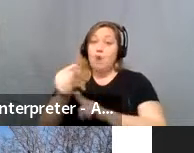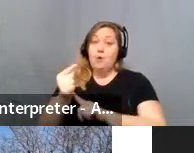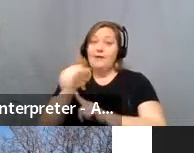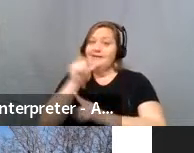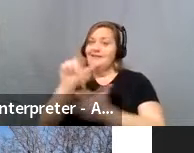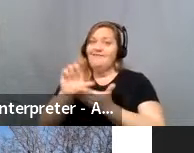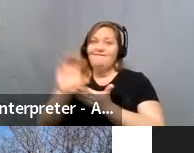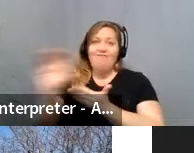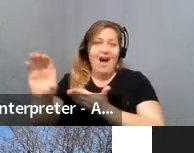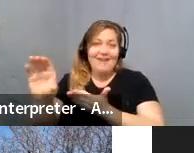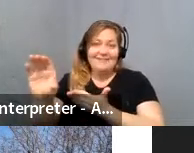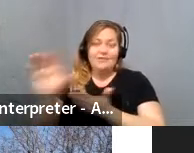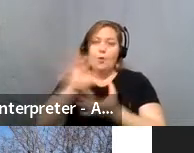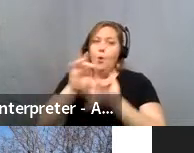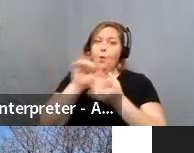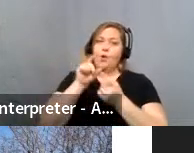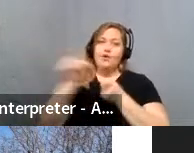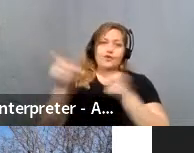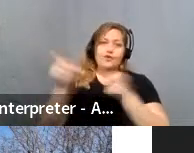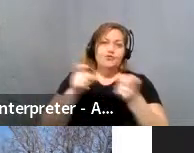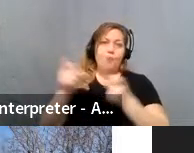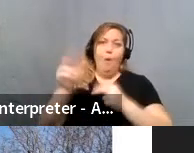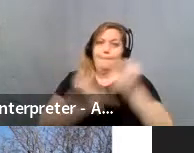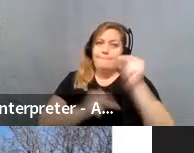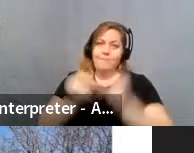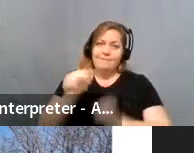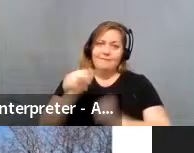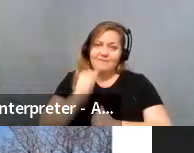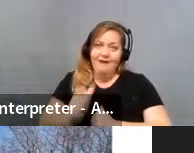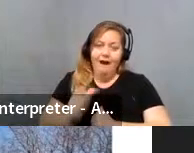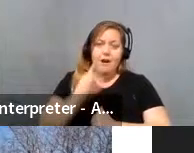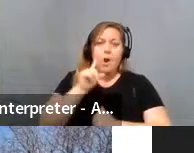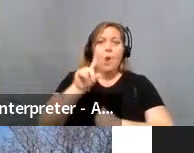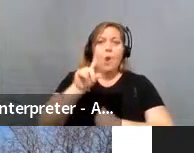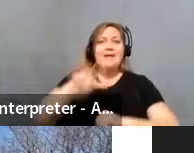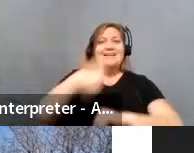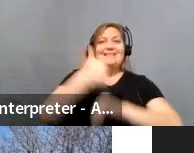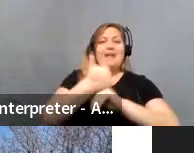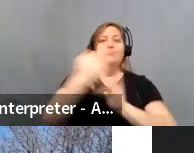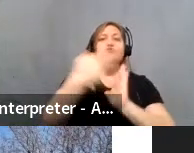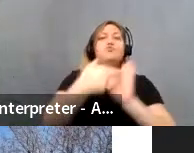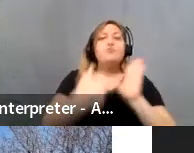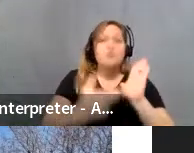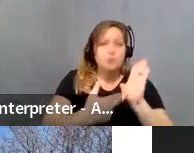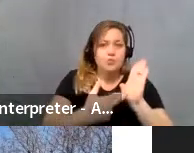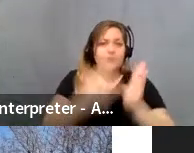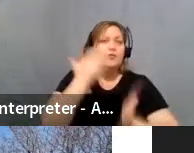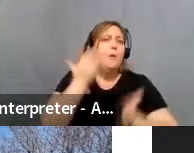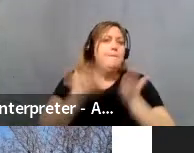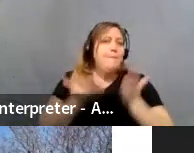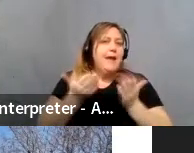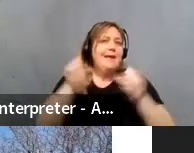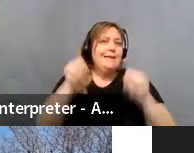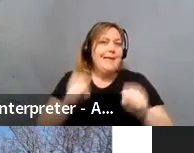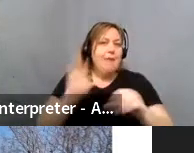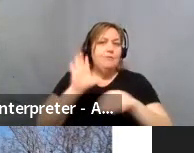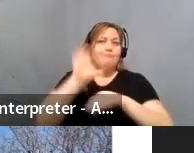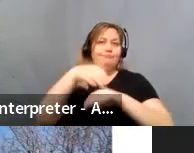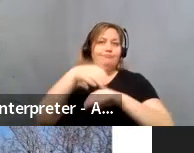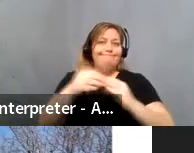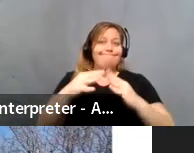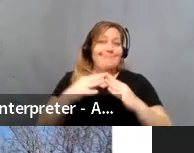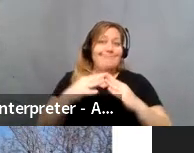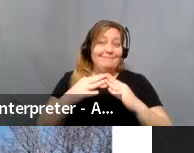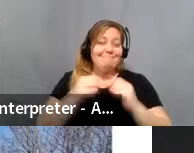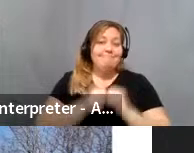or directly control what will be built. It only establishes rules for what may be built. How much